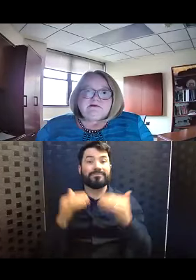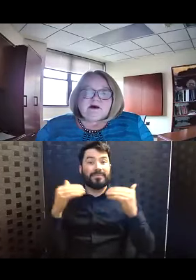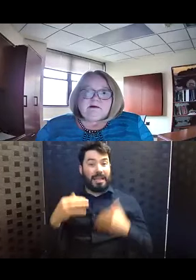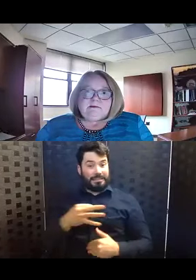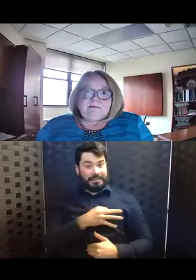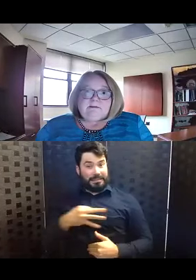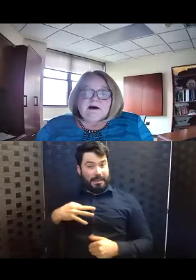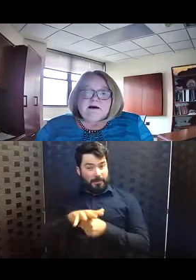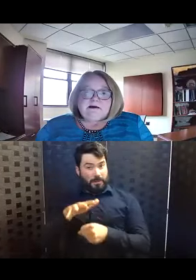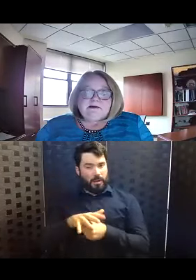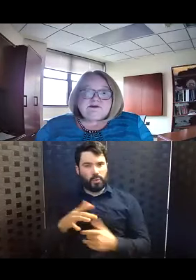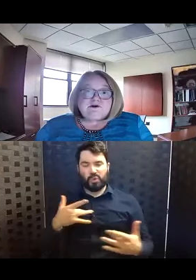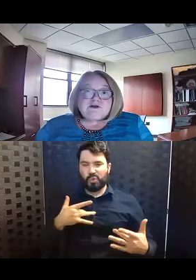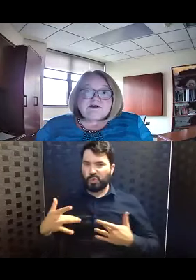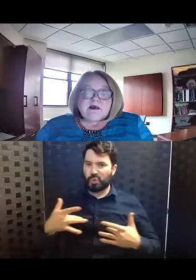these types of